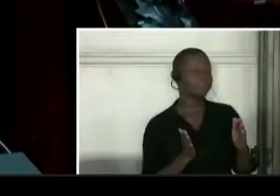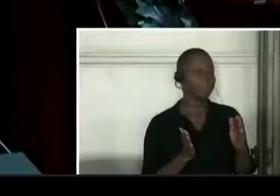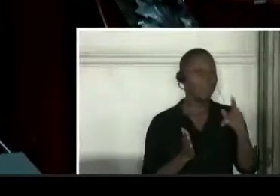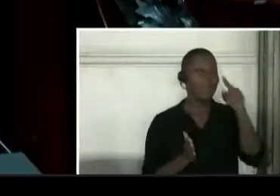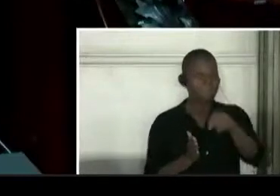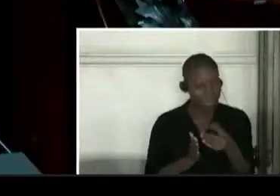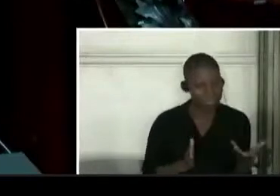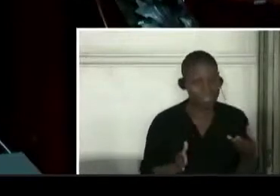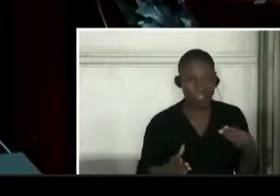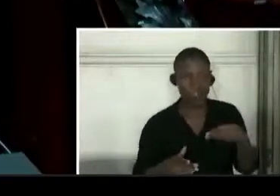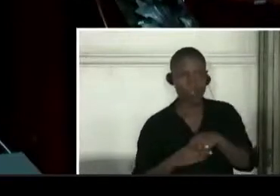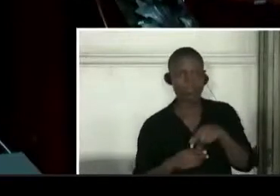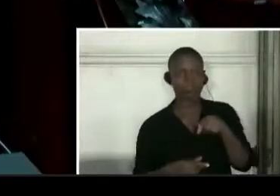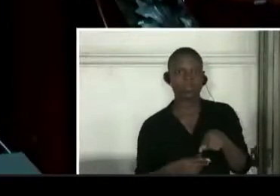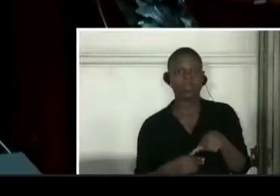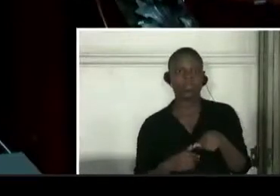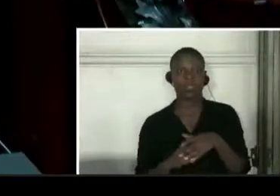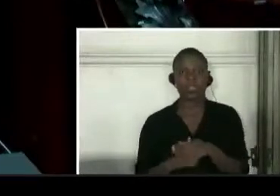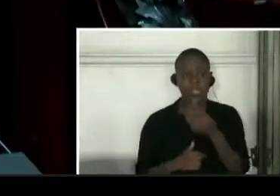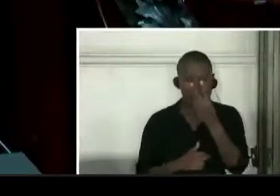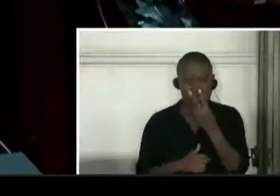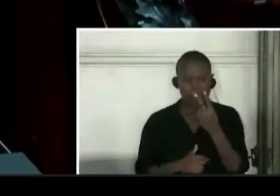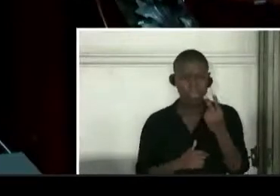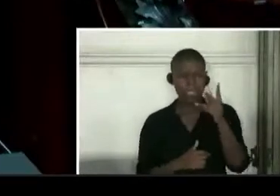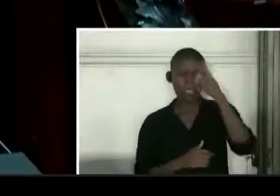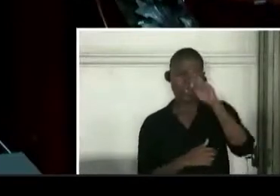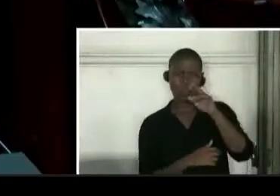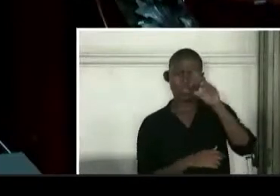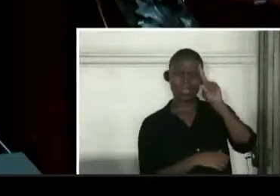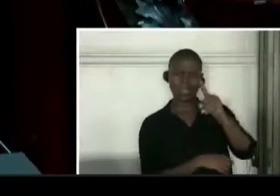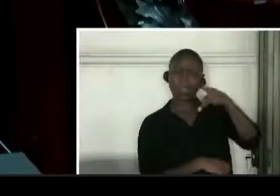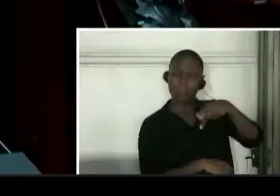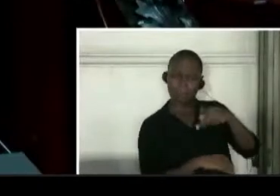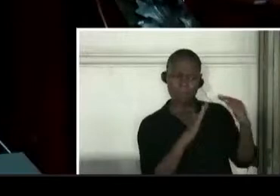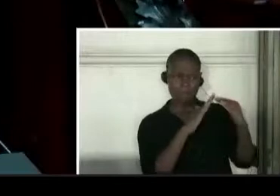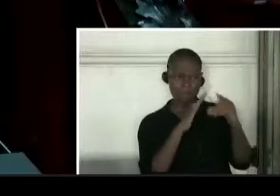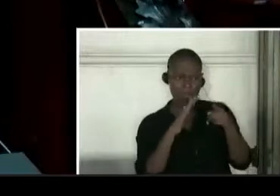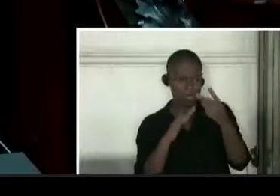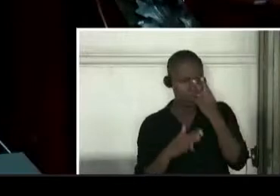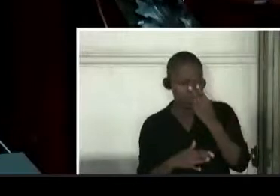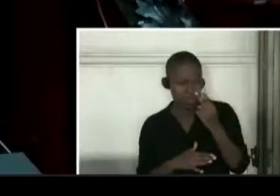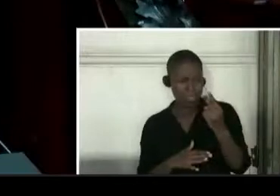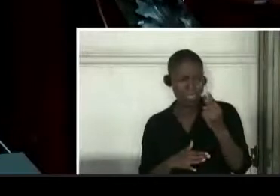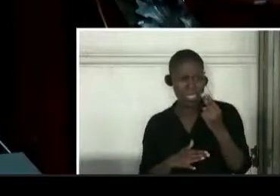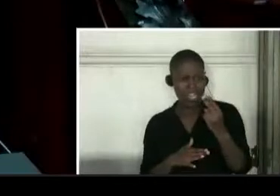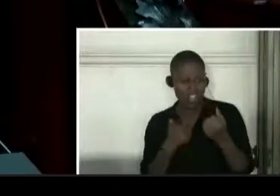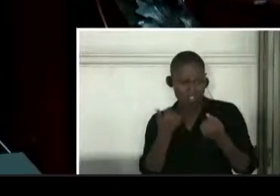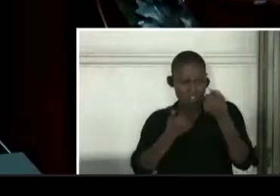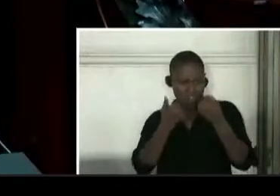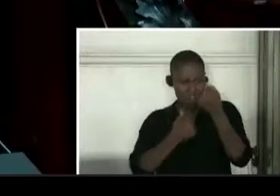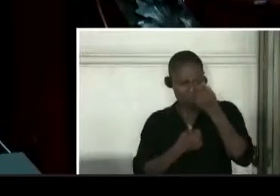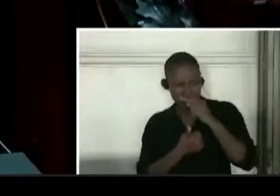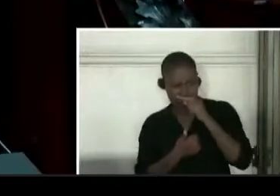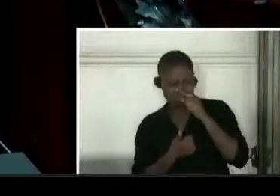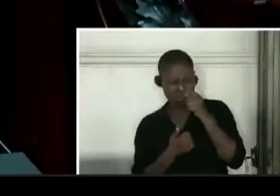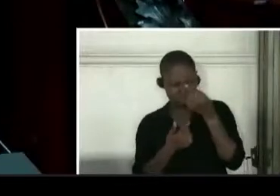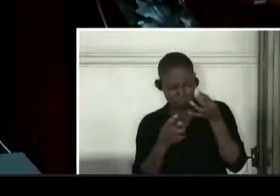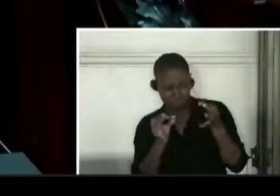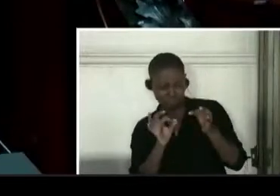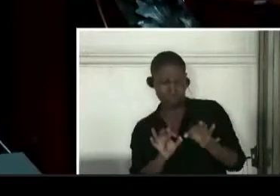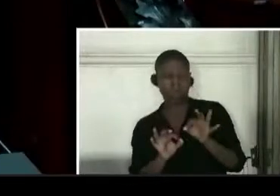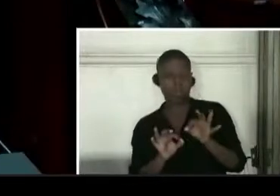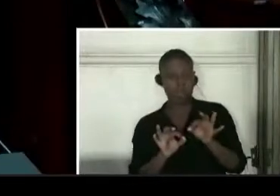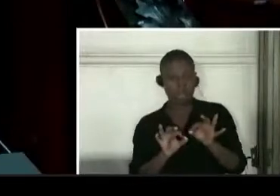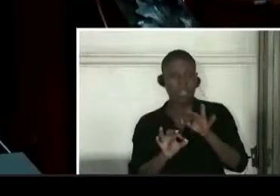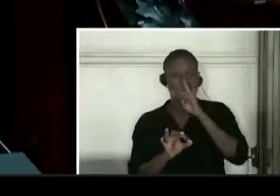zikanokusho zipake zonke izinsuku kwezinye zale zakhiwo. Lokho kusikhombise ukuthi sekukhona nabanye asebebone intuba yokuthola indawo